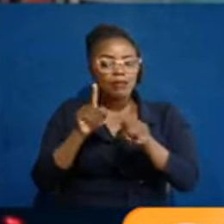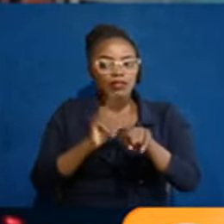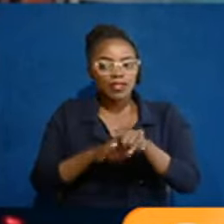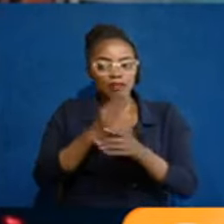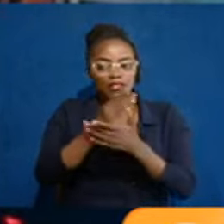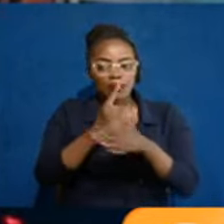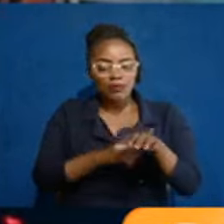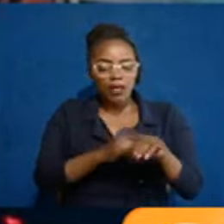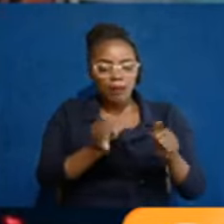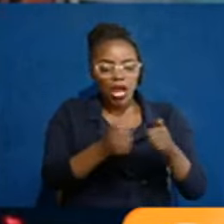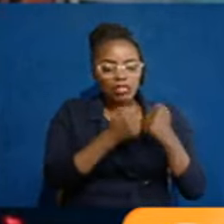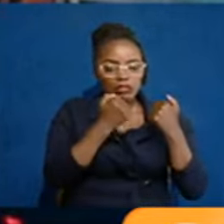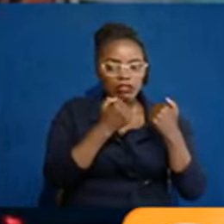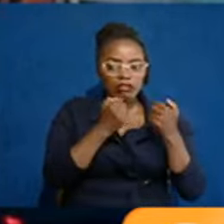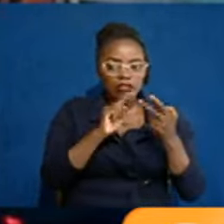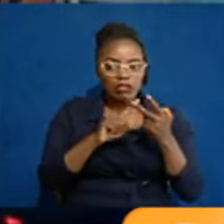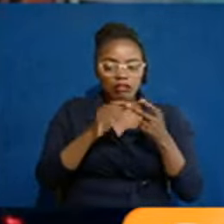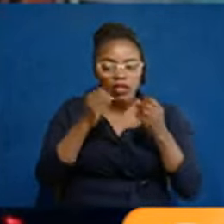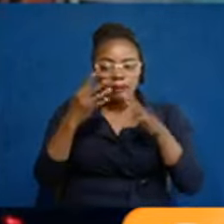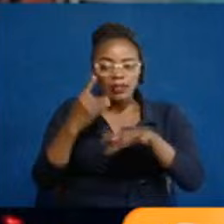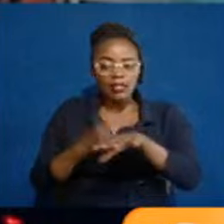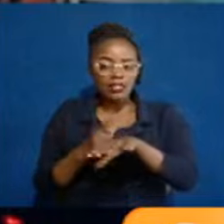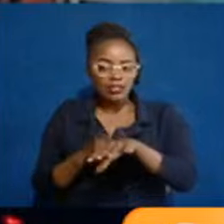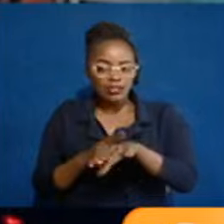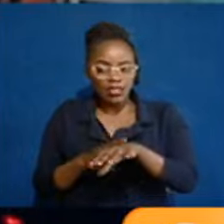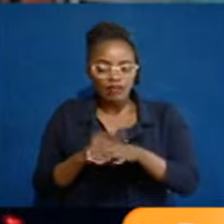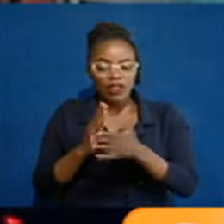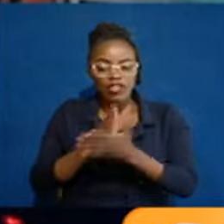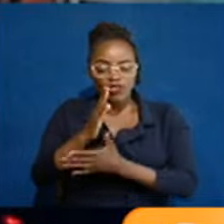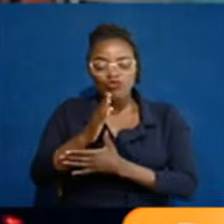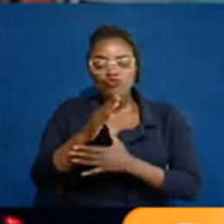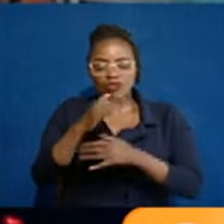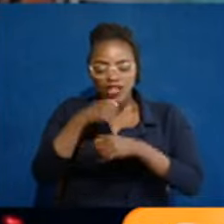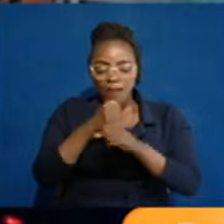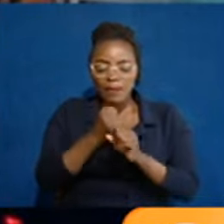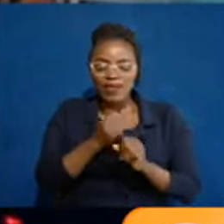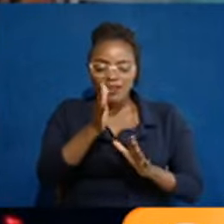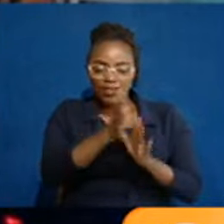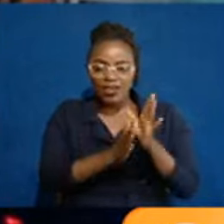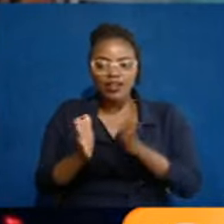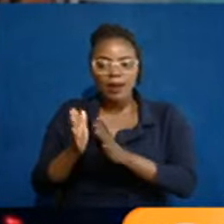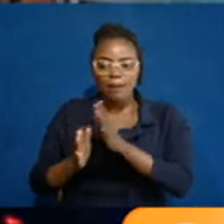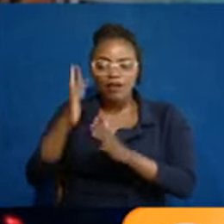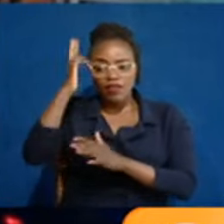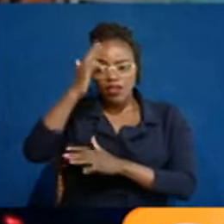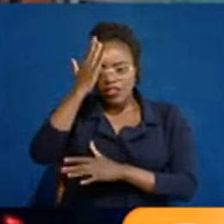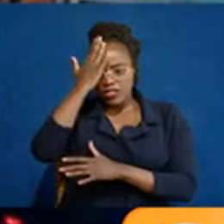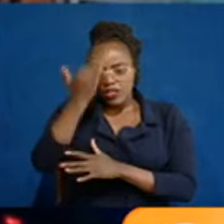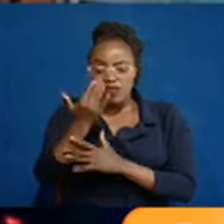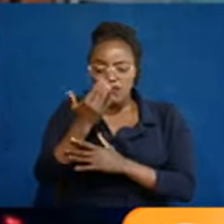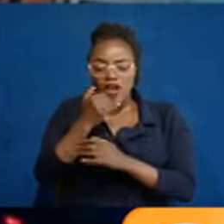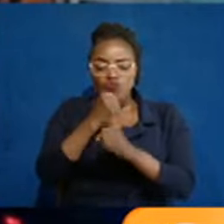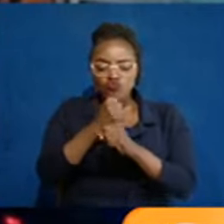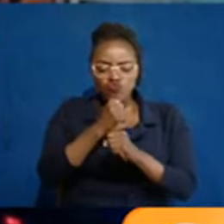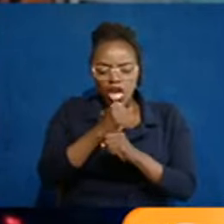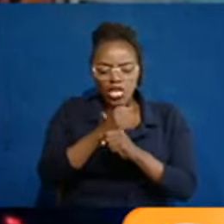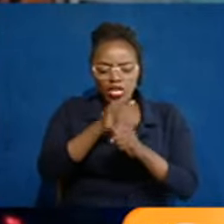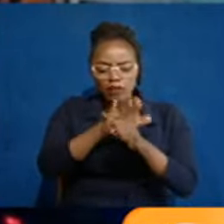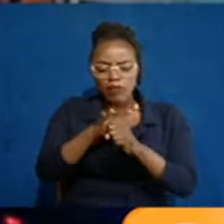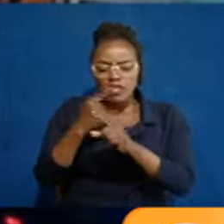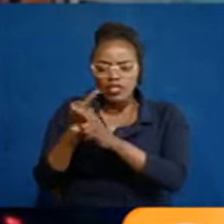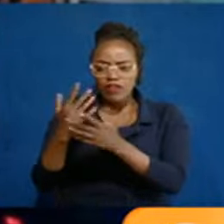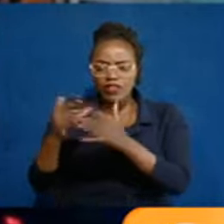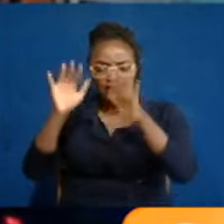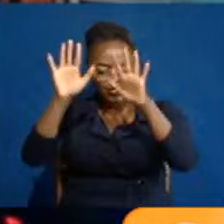sometimes by accident, and many times by design. That is why multitasking ni muhimu